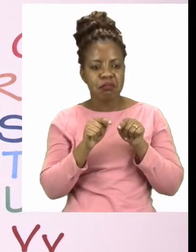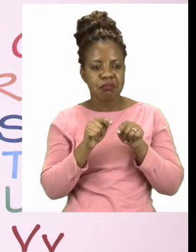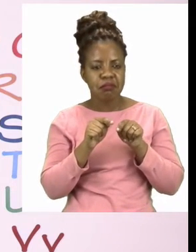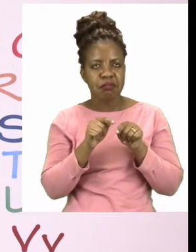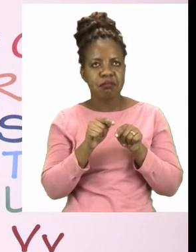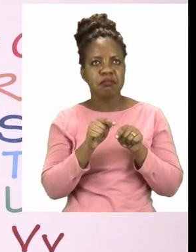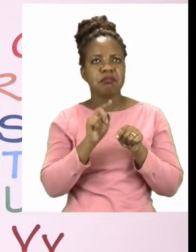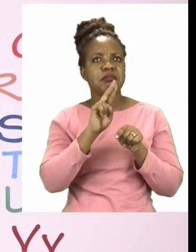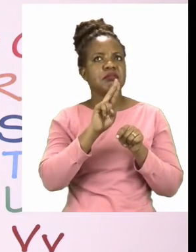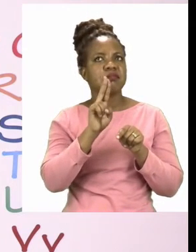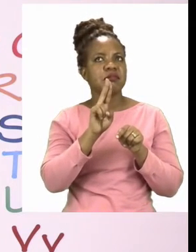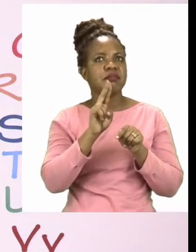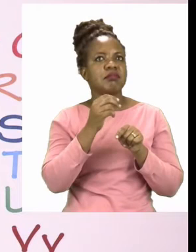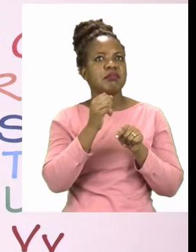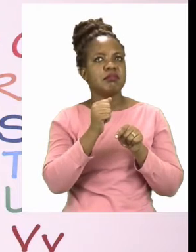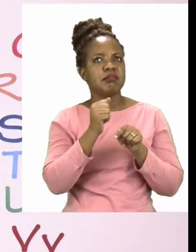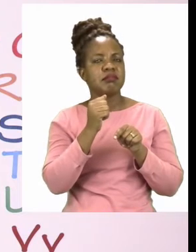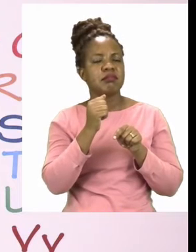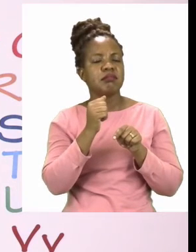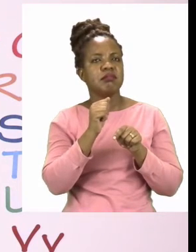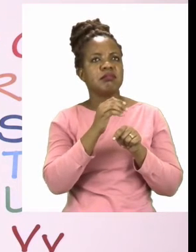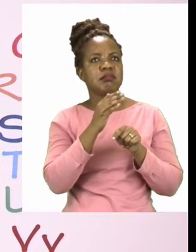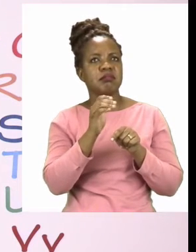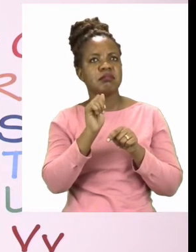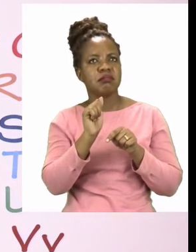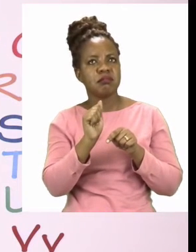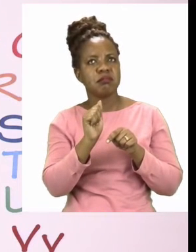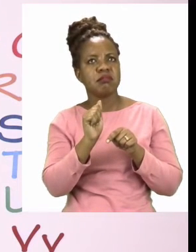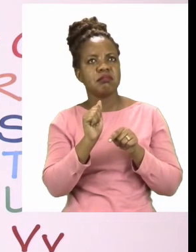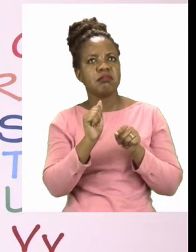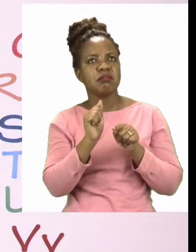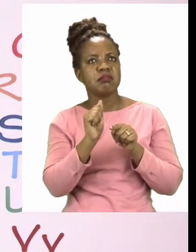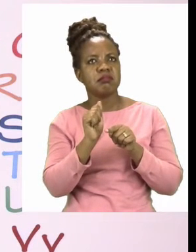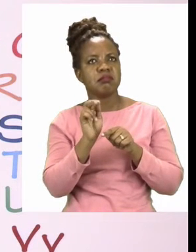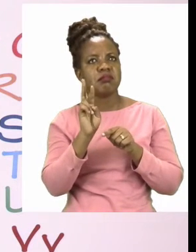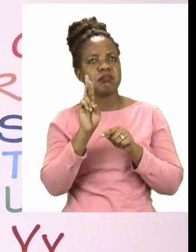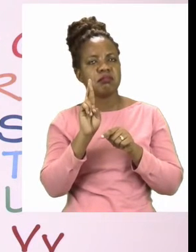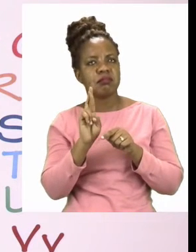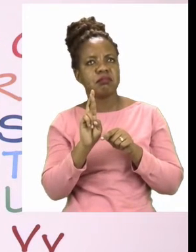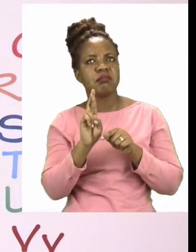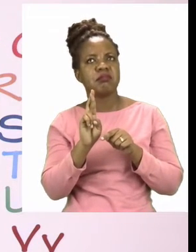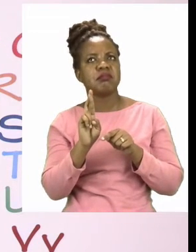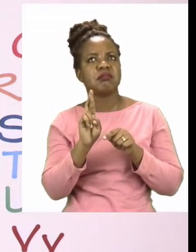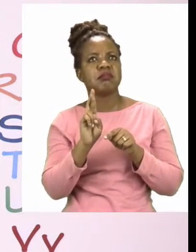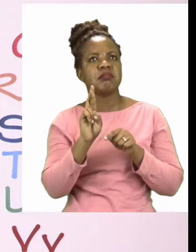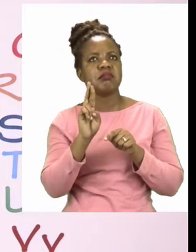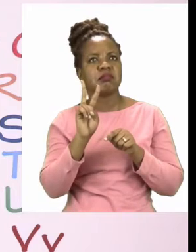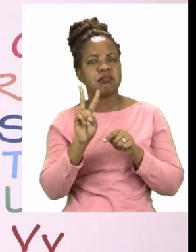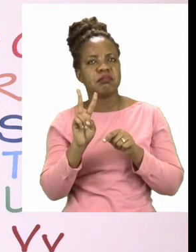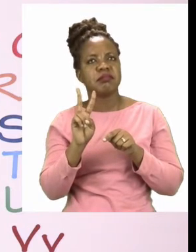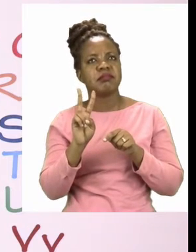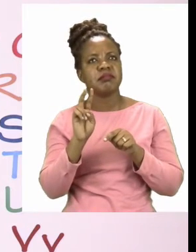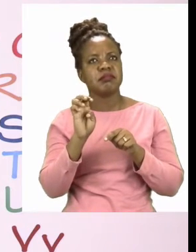another H. And I can see that there is an A next to our H. And we have R,